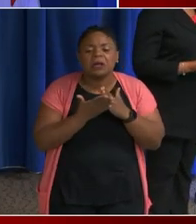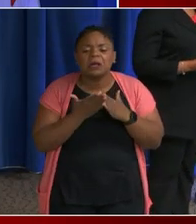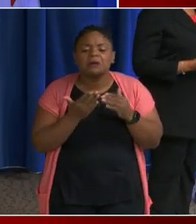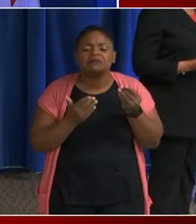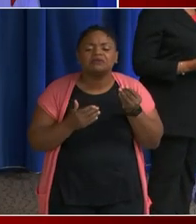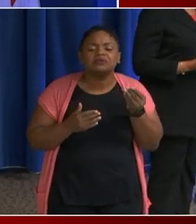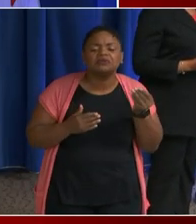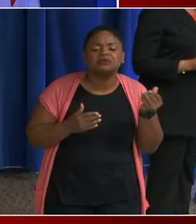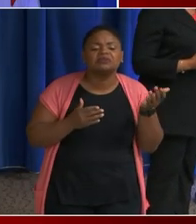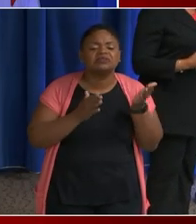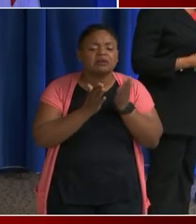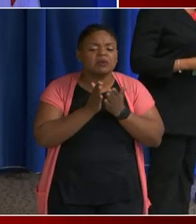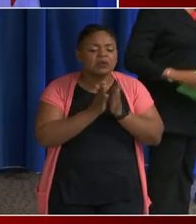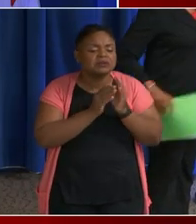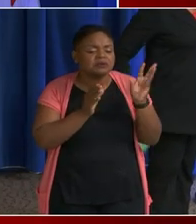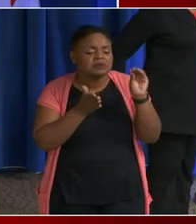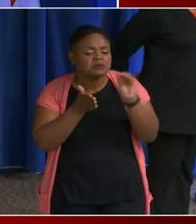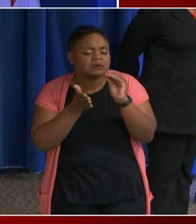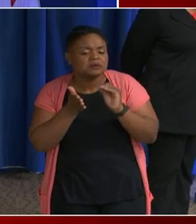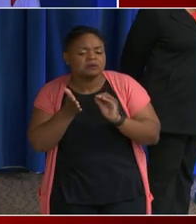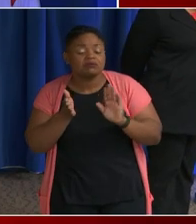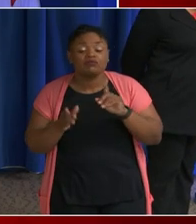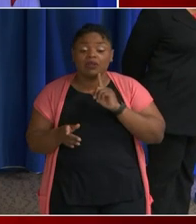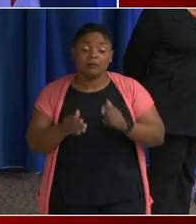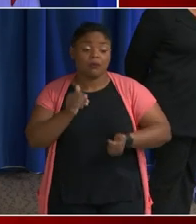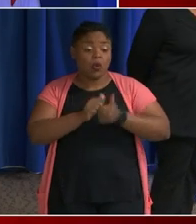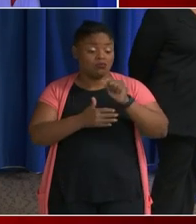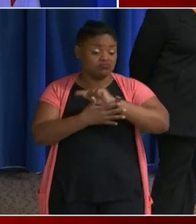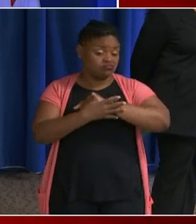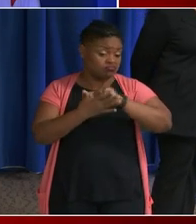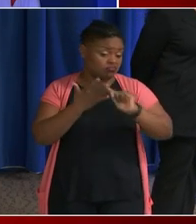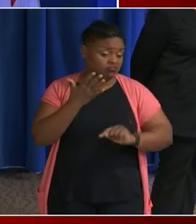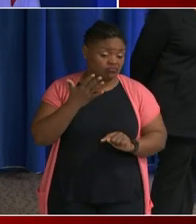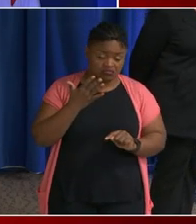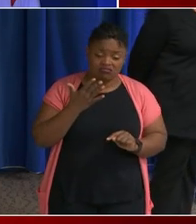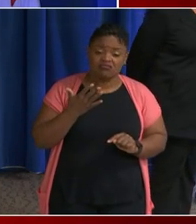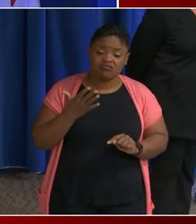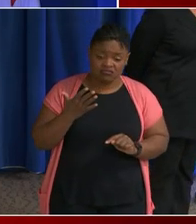a lot of the items that are in the emergency legislation are